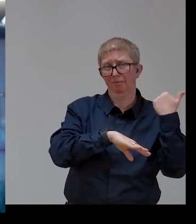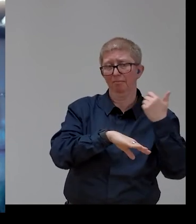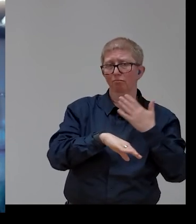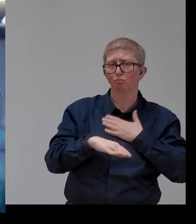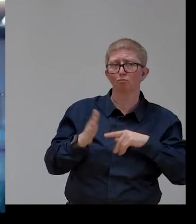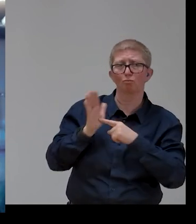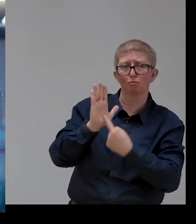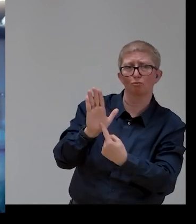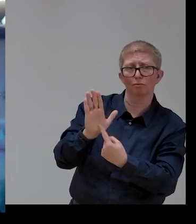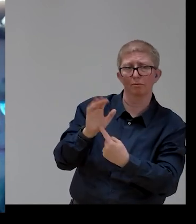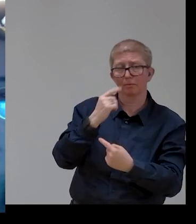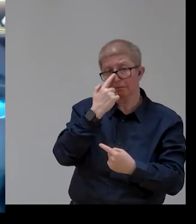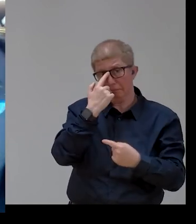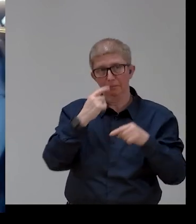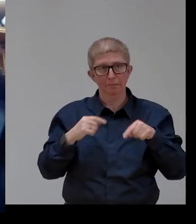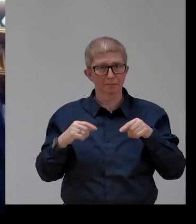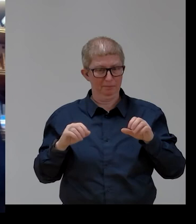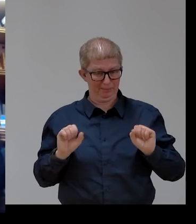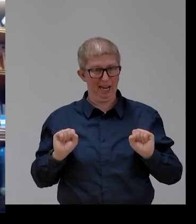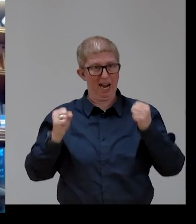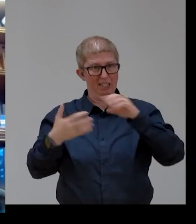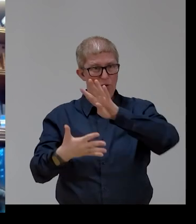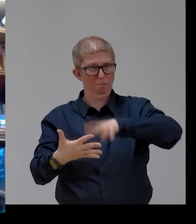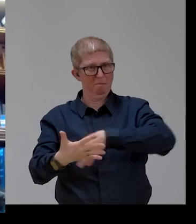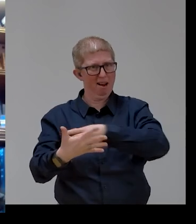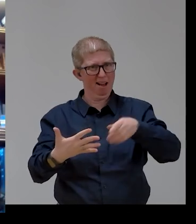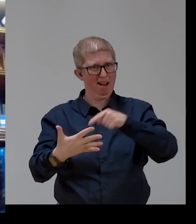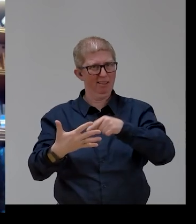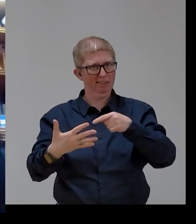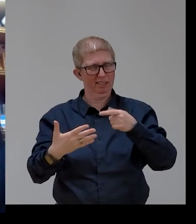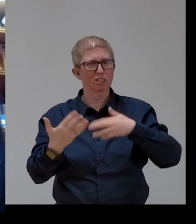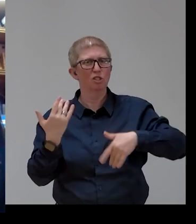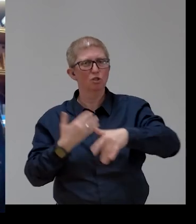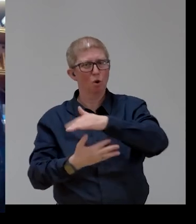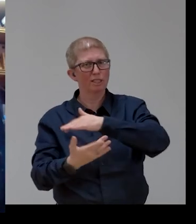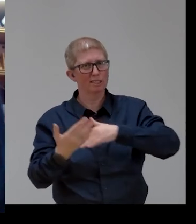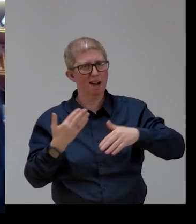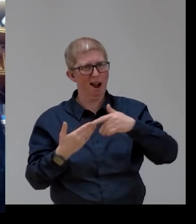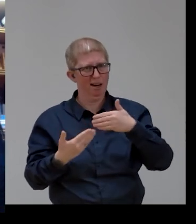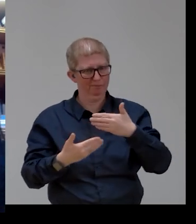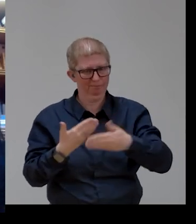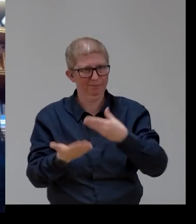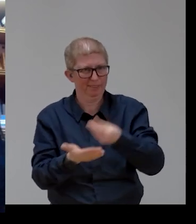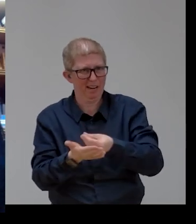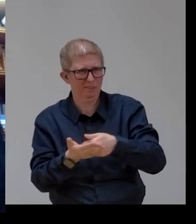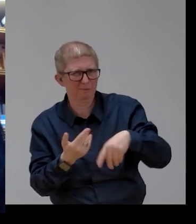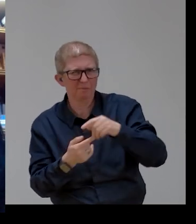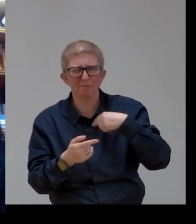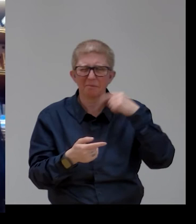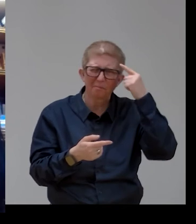for the social economy will be presented at the end of the year, November, December,